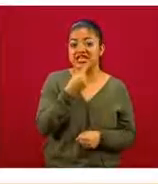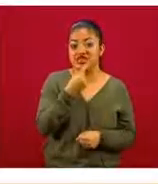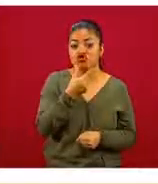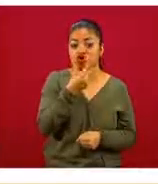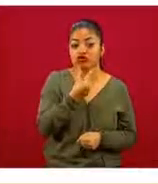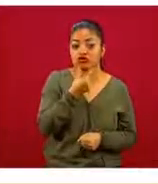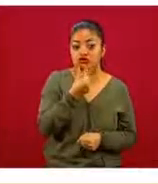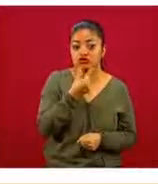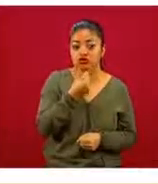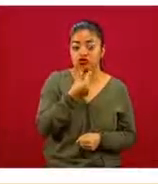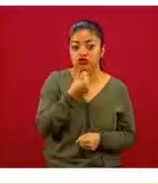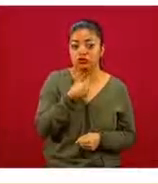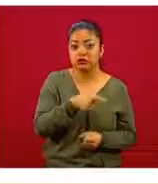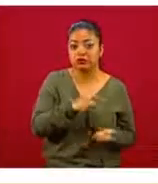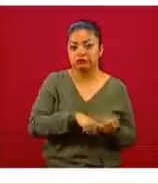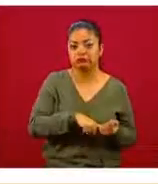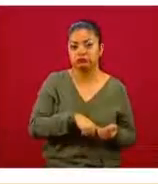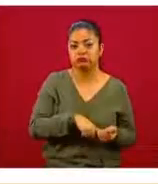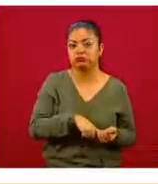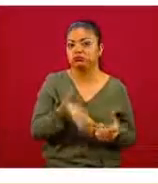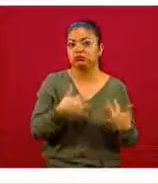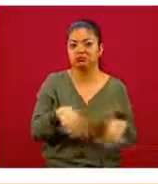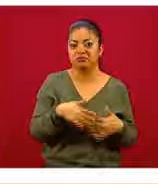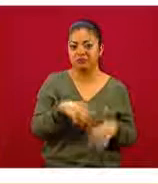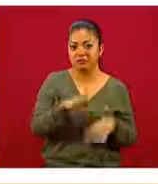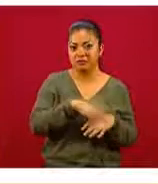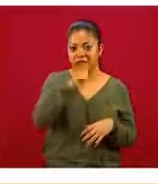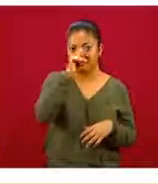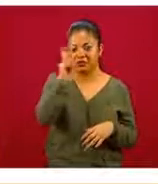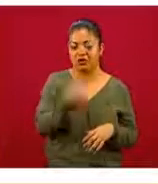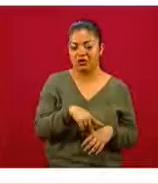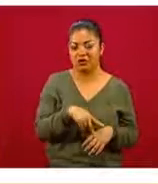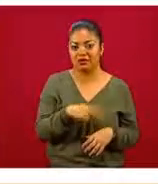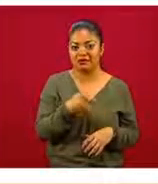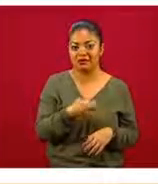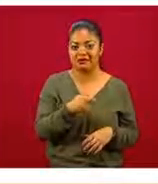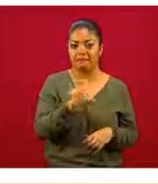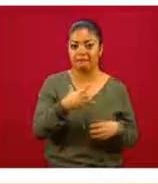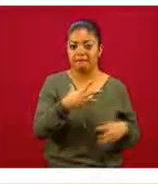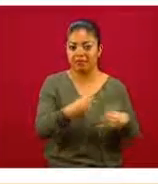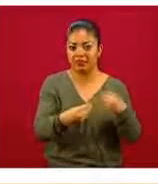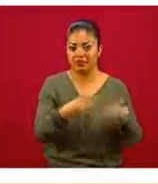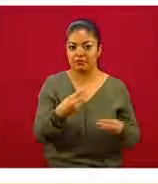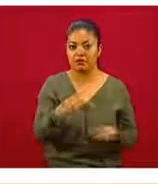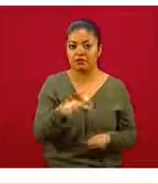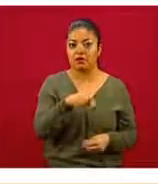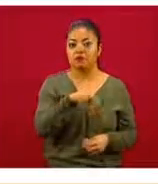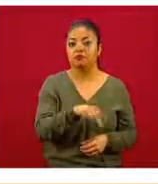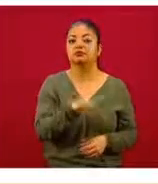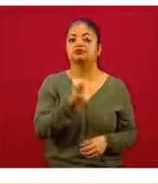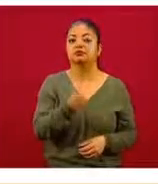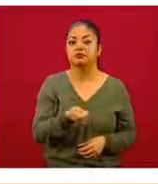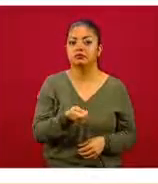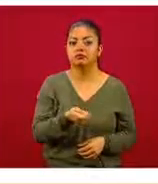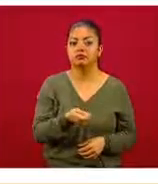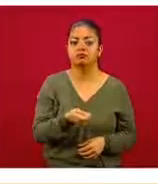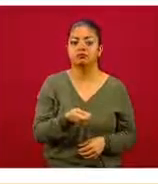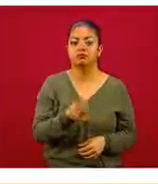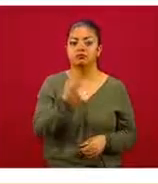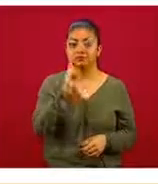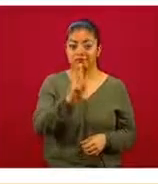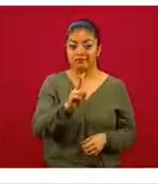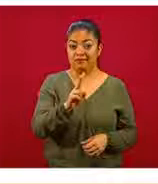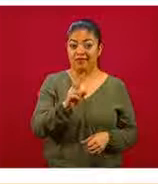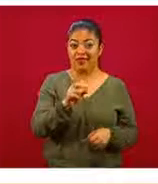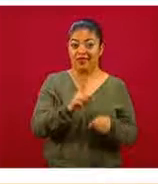They're males, they're boys. Unfortunately, boys have been hit harder by this pandemic.